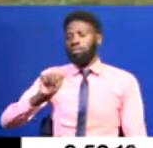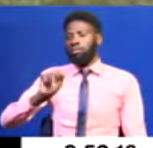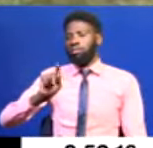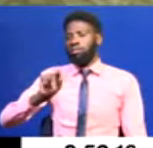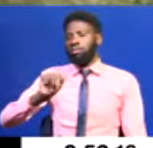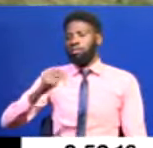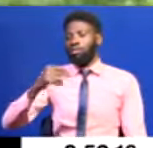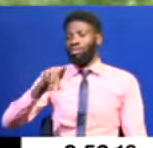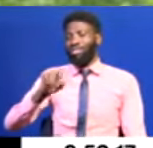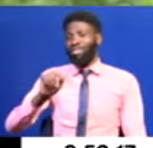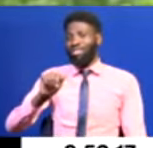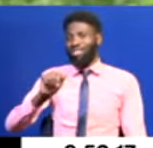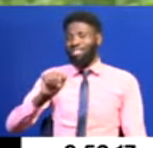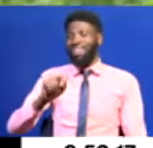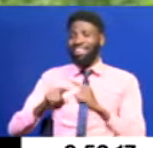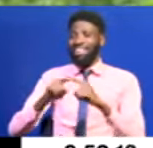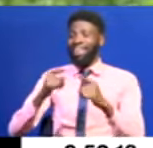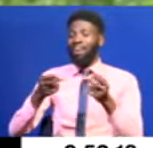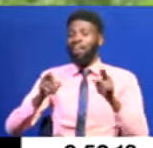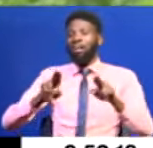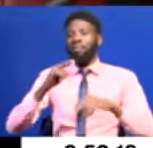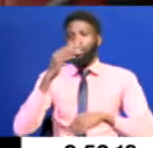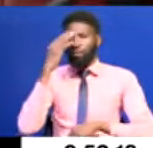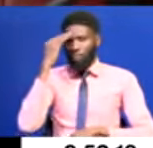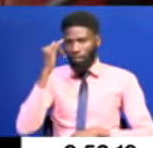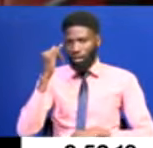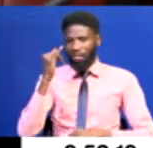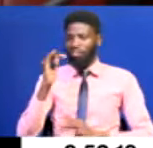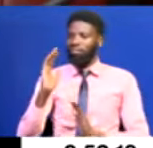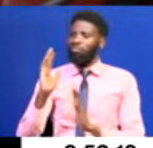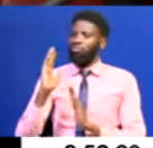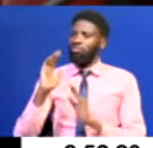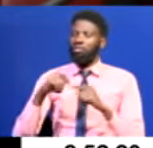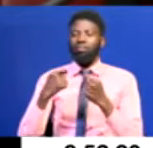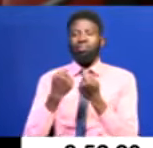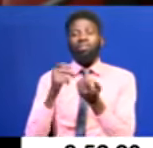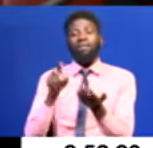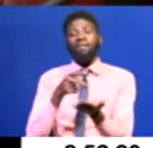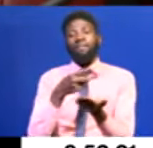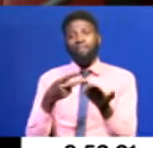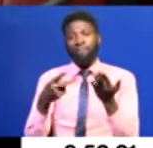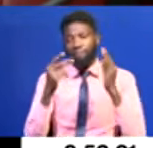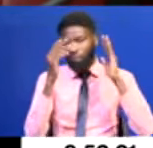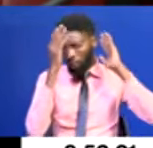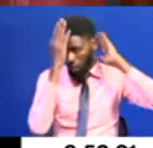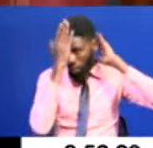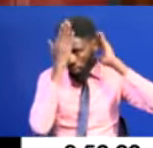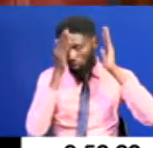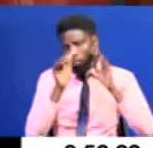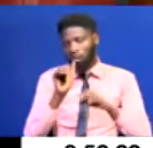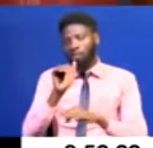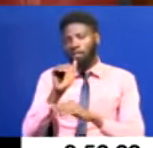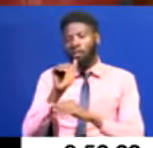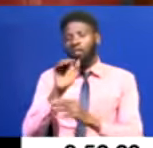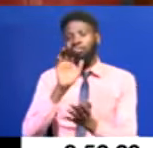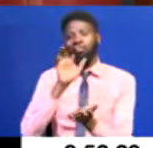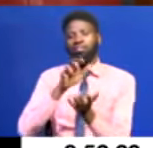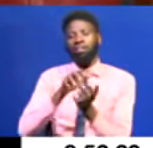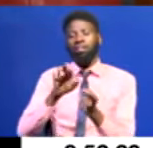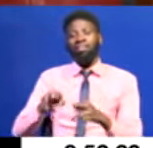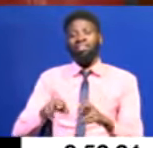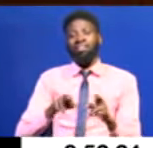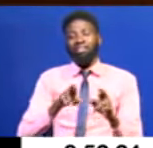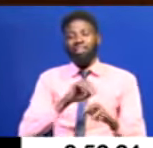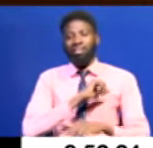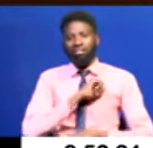part of the relevant investigative bodies in the country. The bishops recommended to the Tana River Senator Danson Mungatana-led